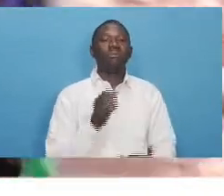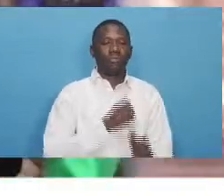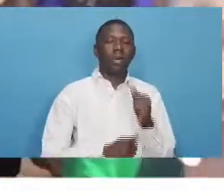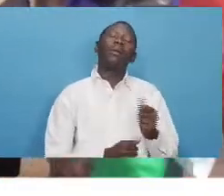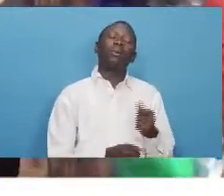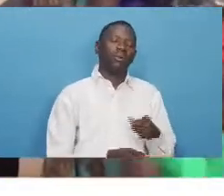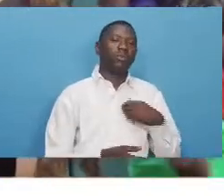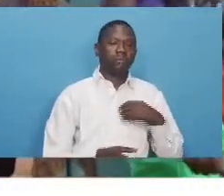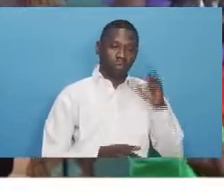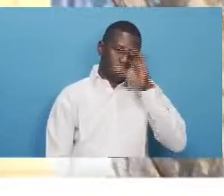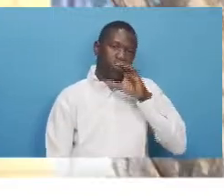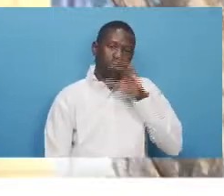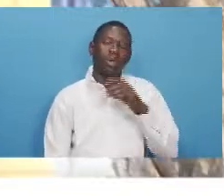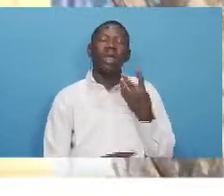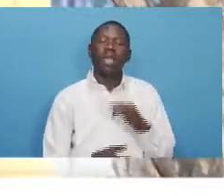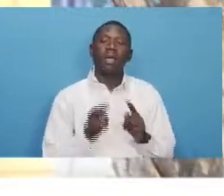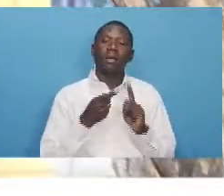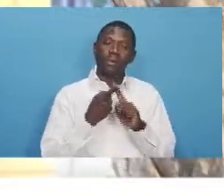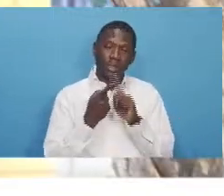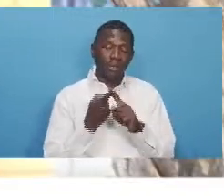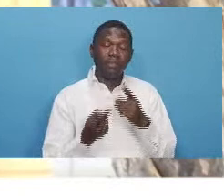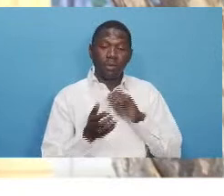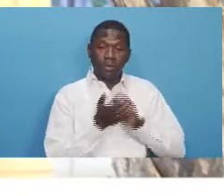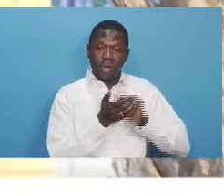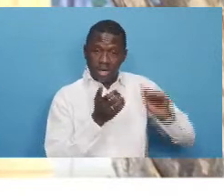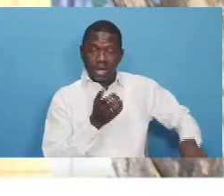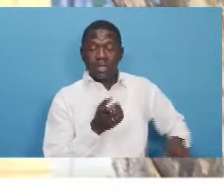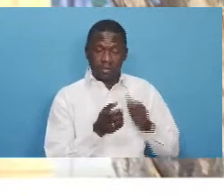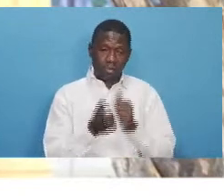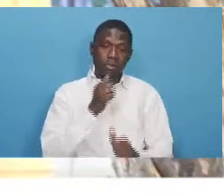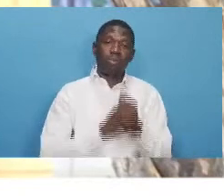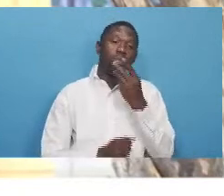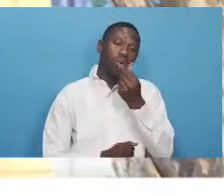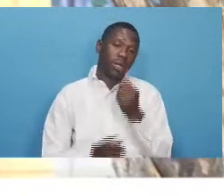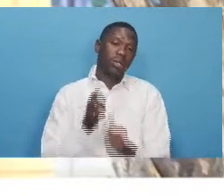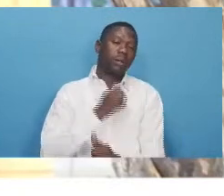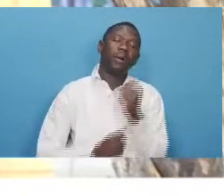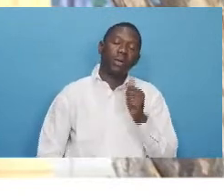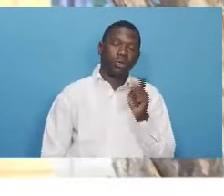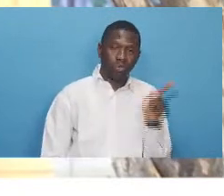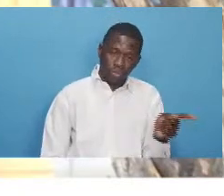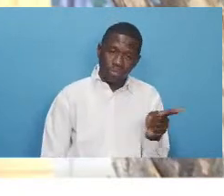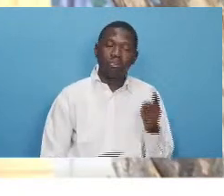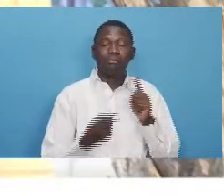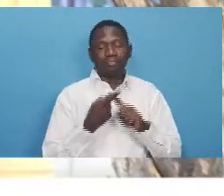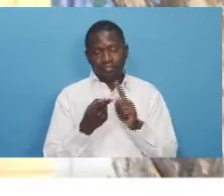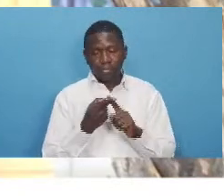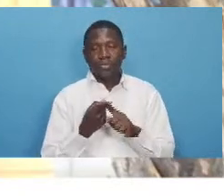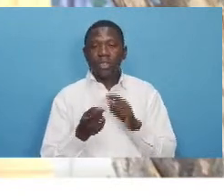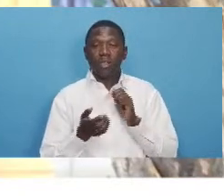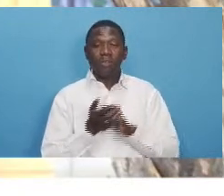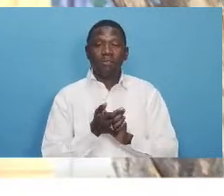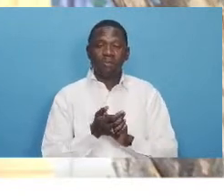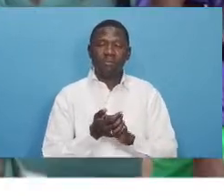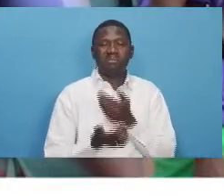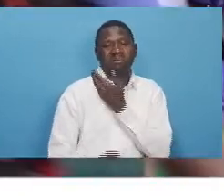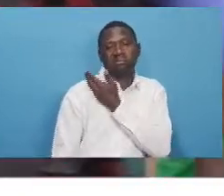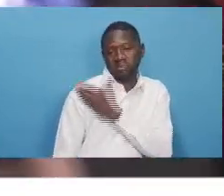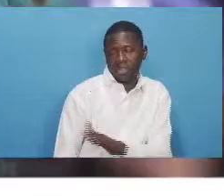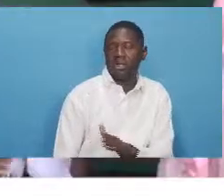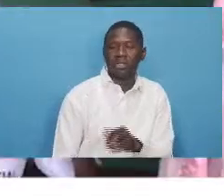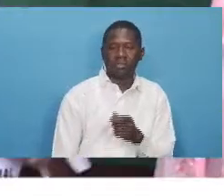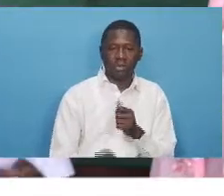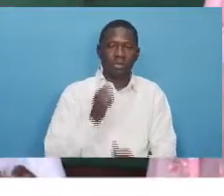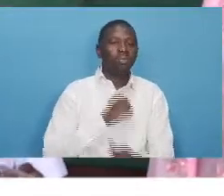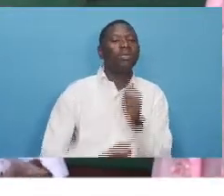some conditions. One, if you reject it, it's refunded, and even if you withdraw, it is refunded, and